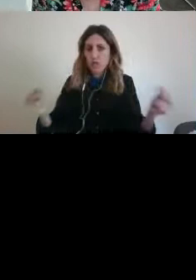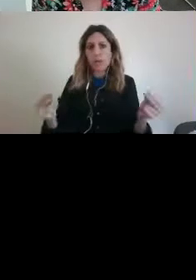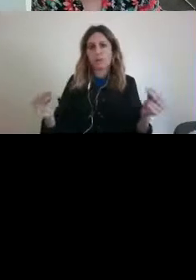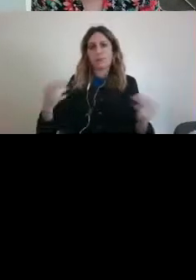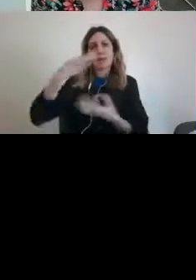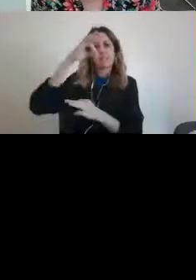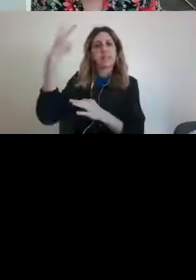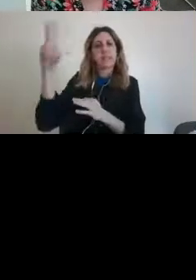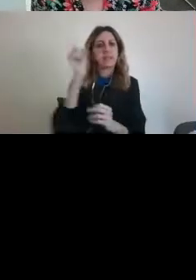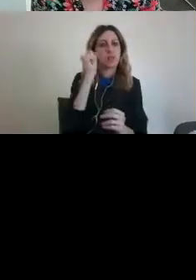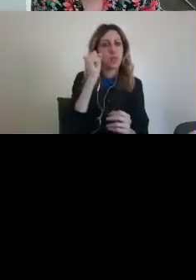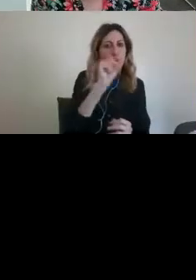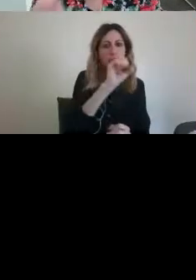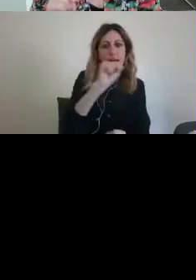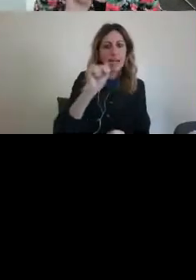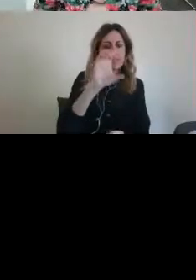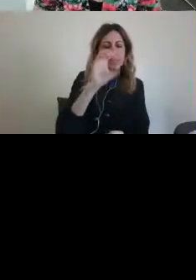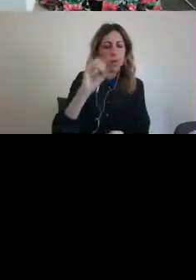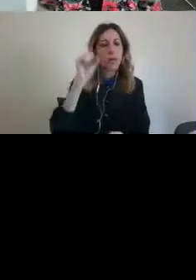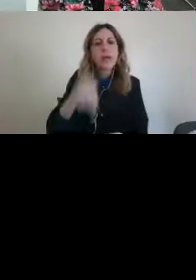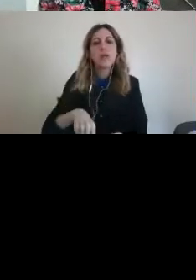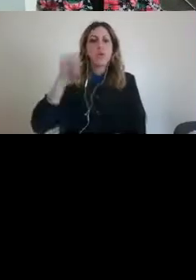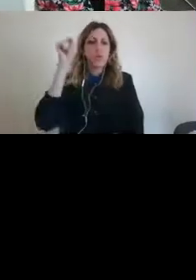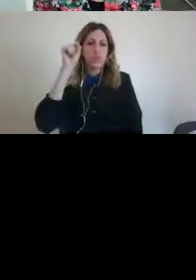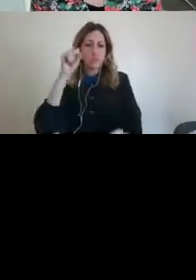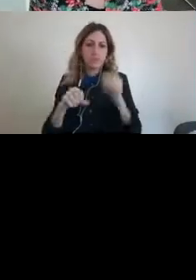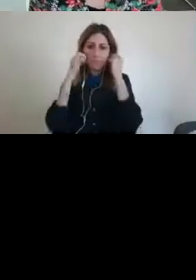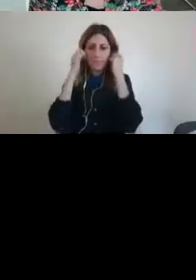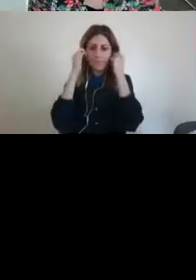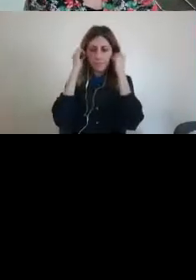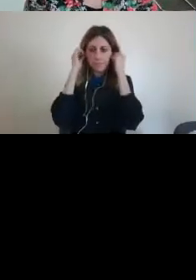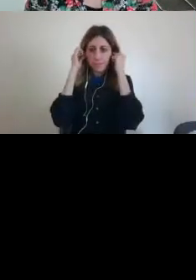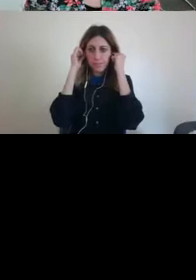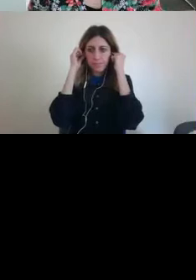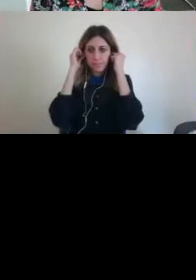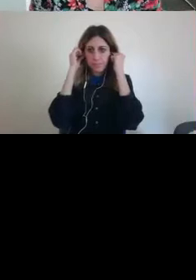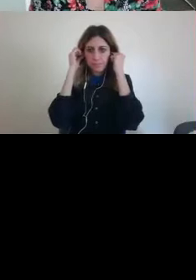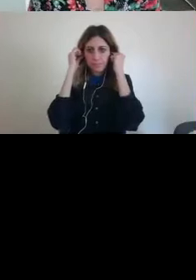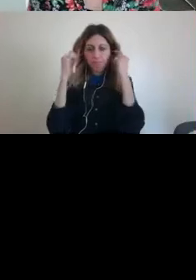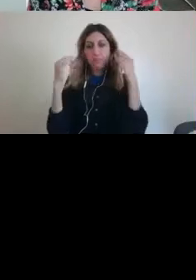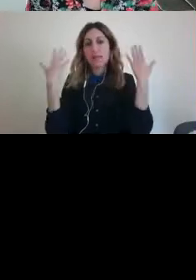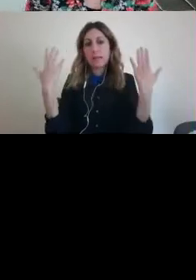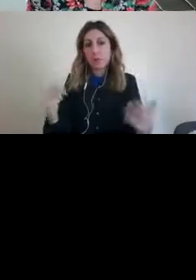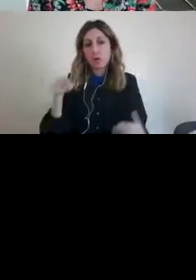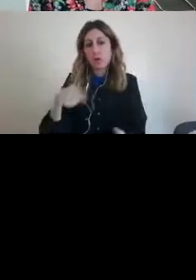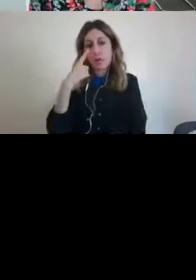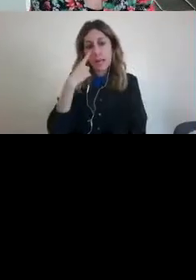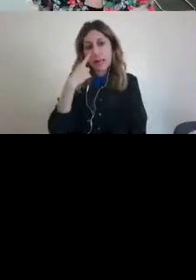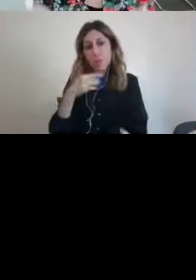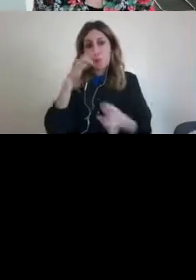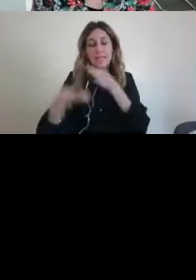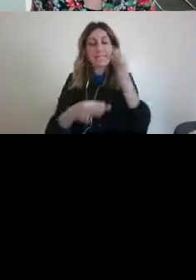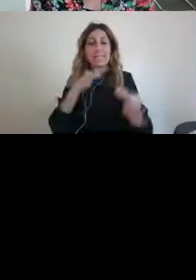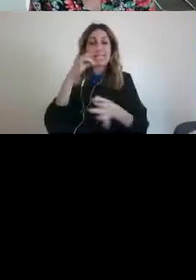know where to begin. So let's look at some practical SEO fitness tips. What can you do